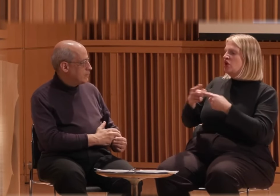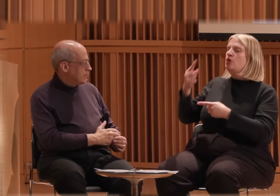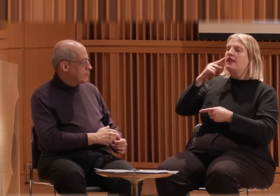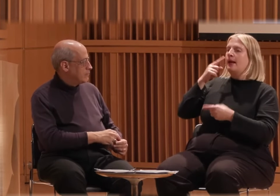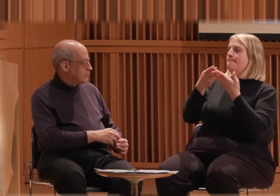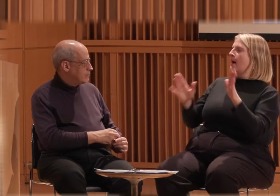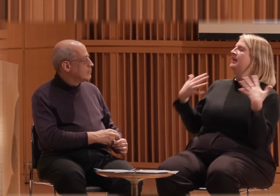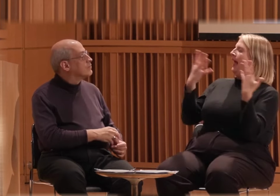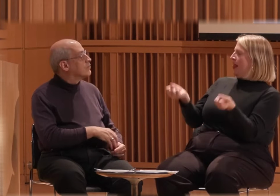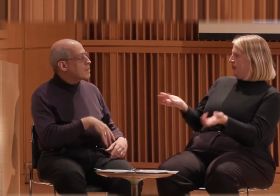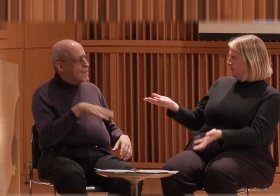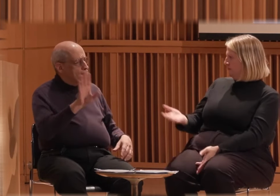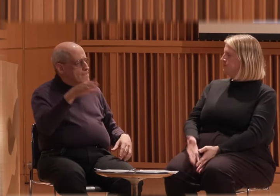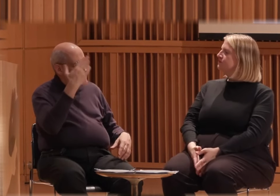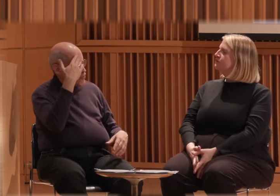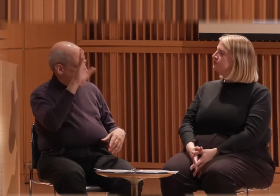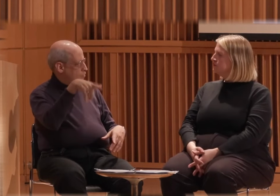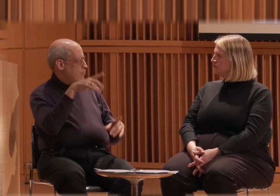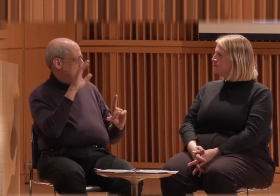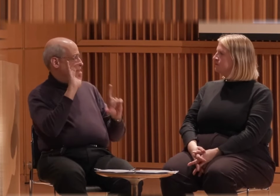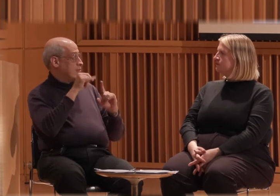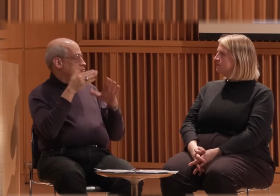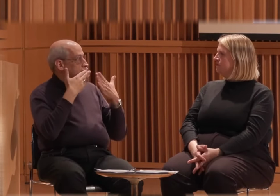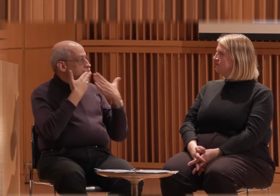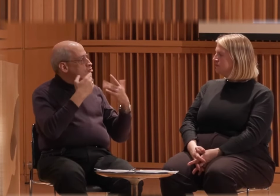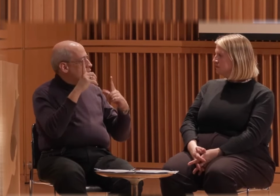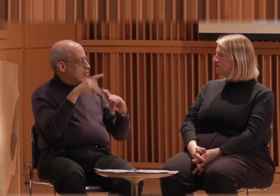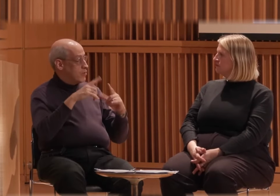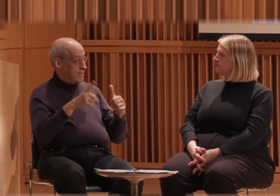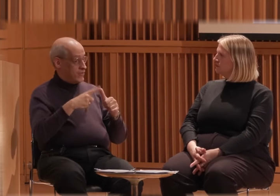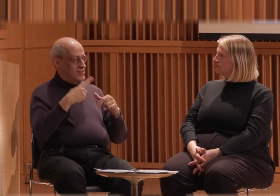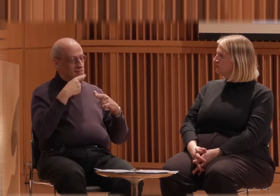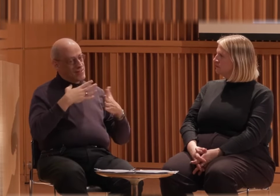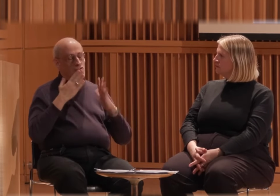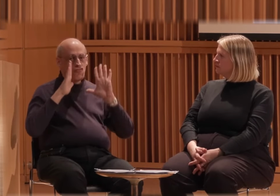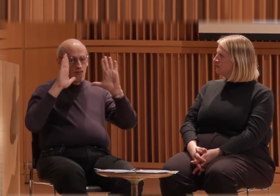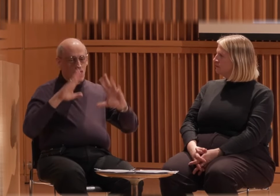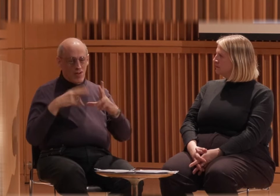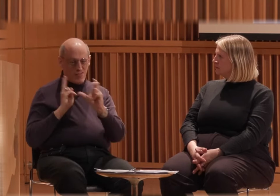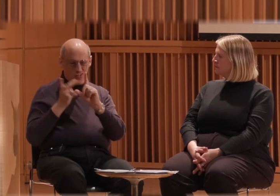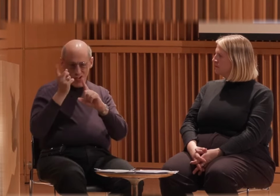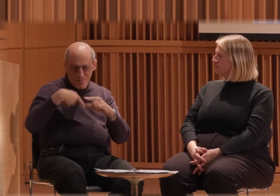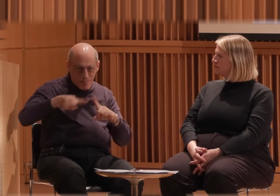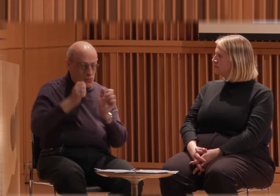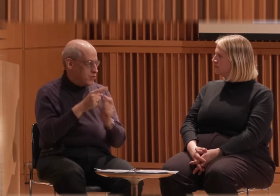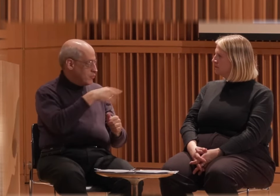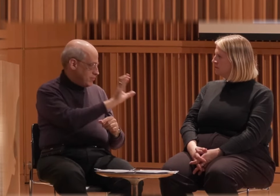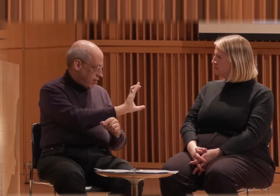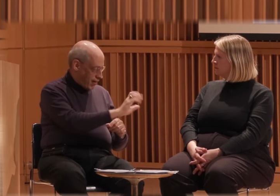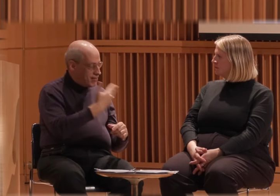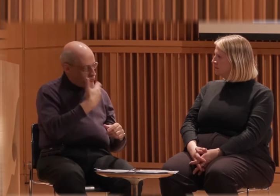health? Yeah, no, that's a great question. I want to say, first off, it's great to be here with Celina. We